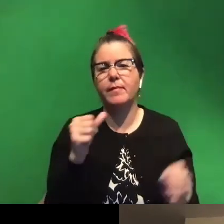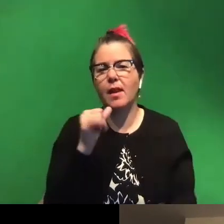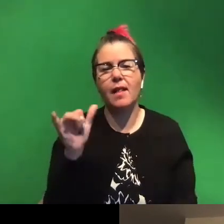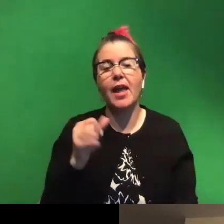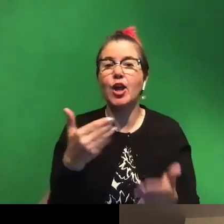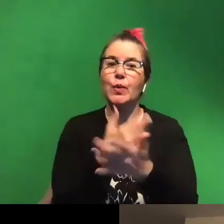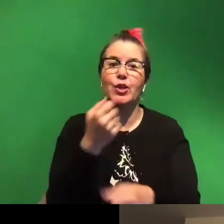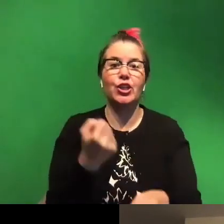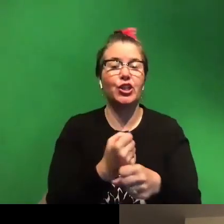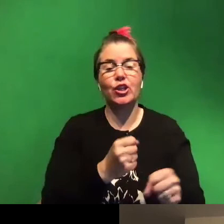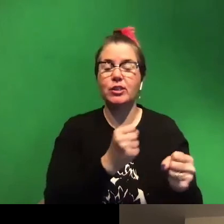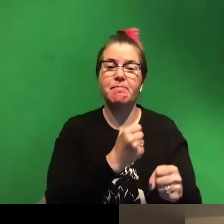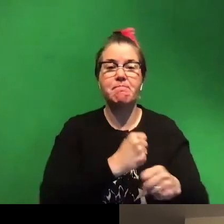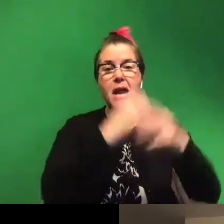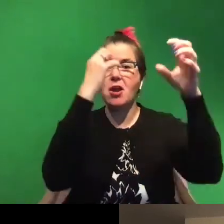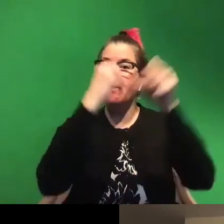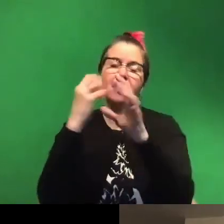Year's Eve firework.